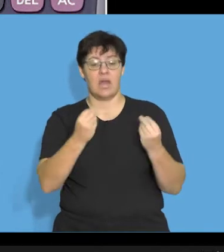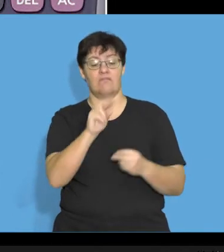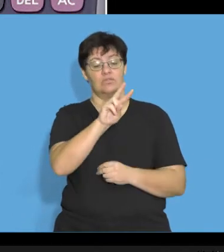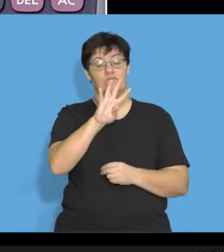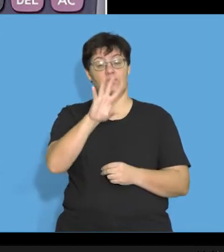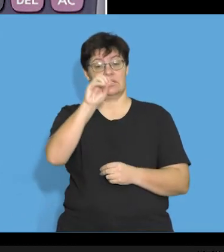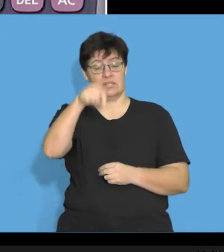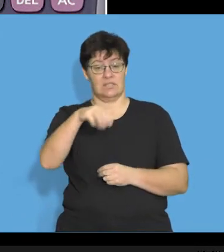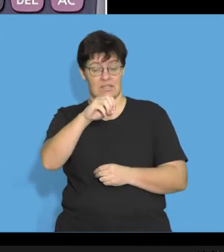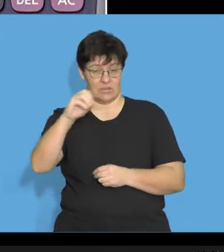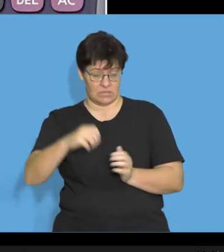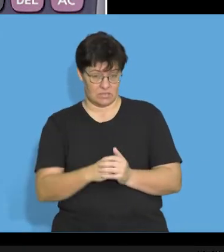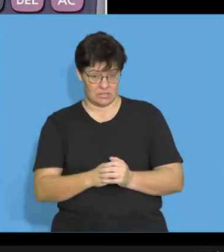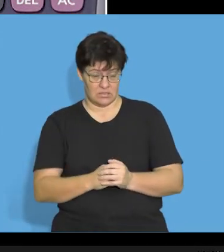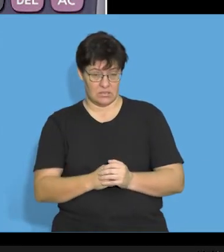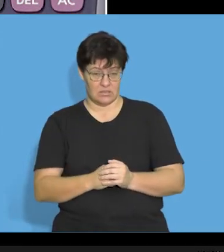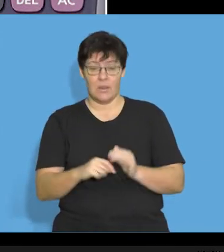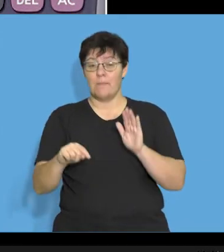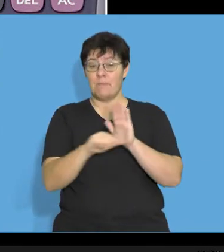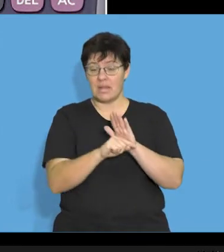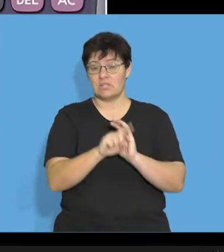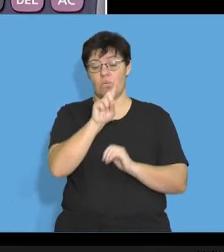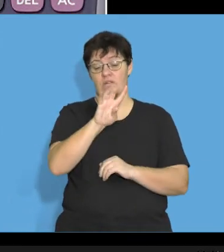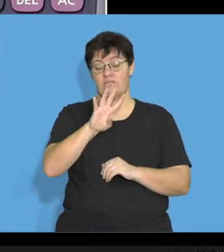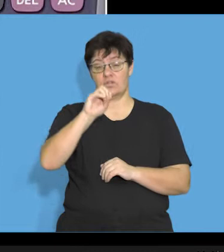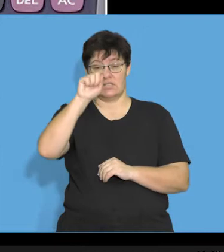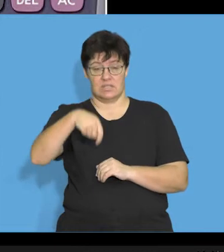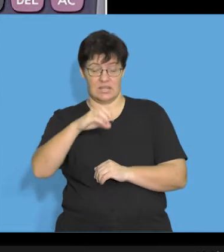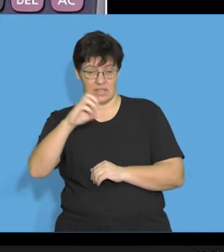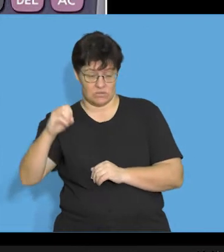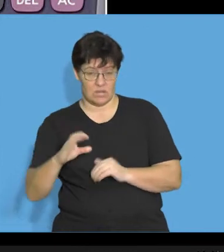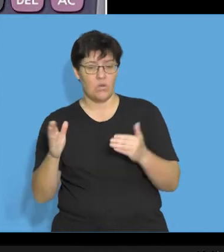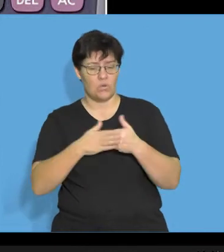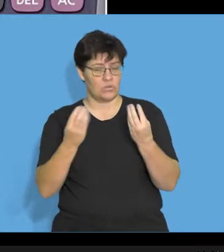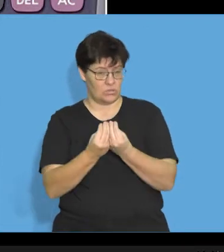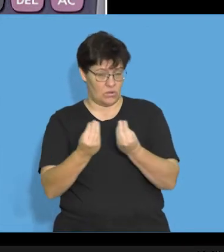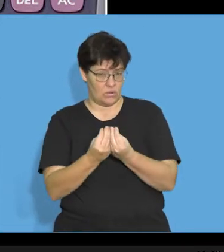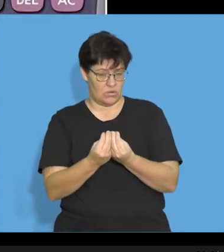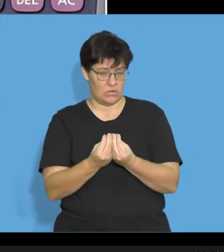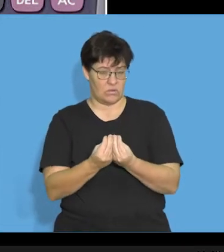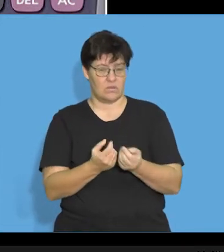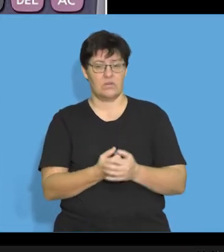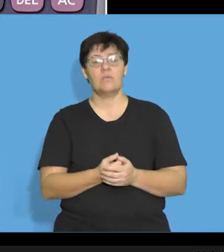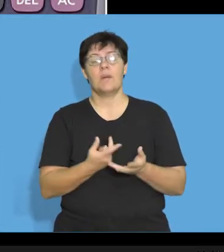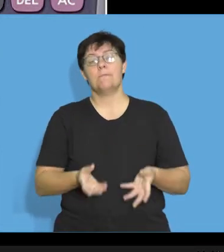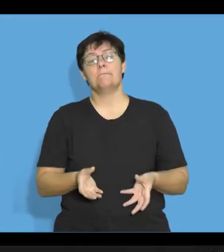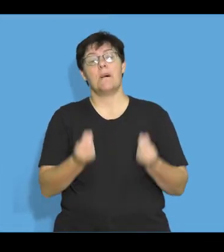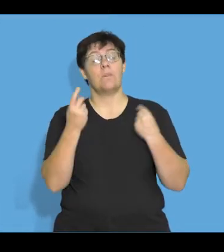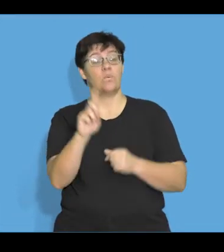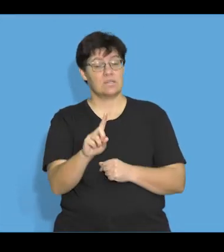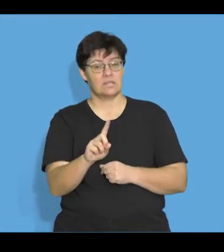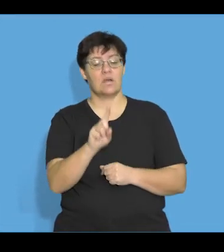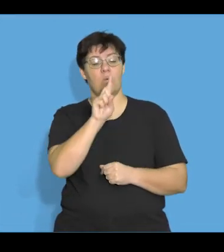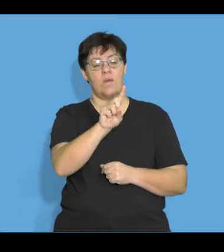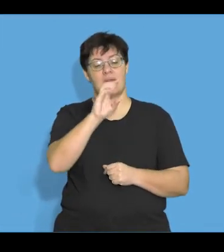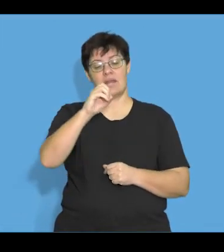240,000 minus the 140,000, which was my closing stock, which will give you obviously a figure of